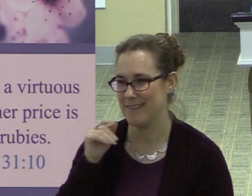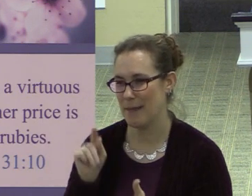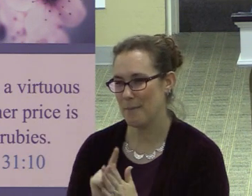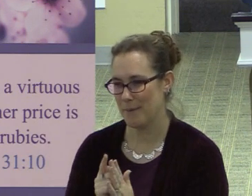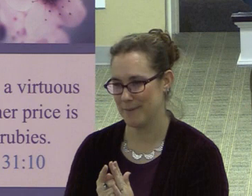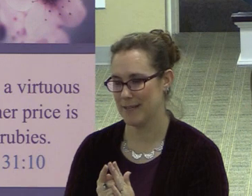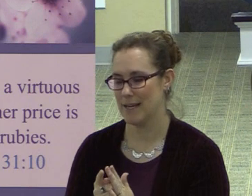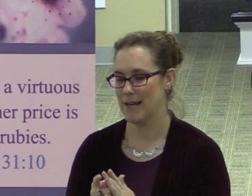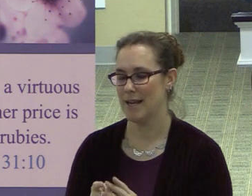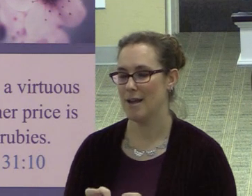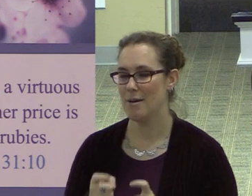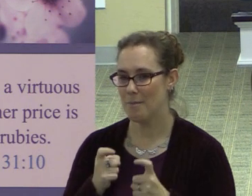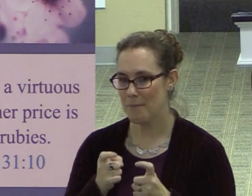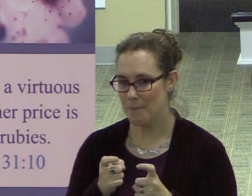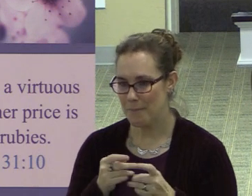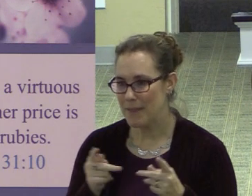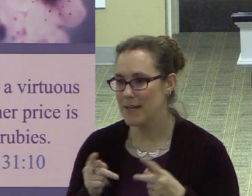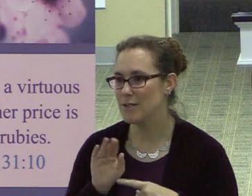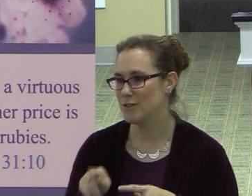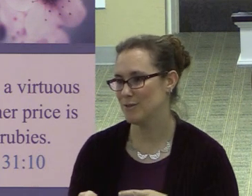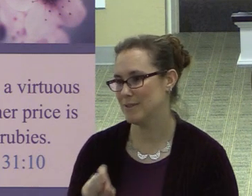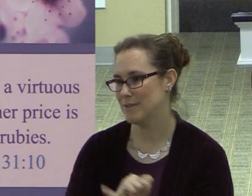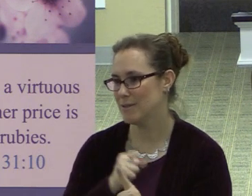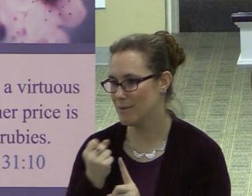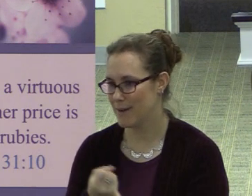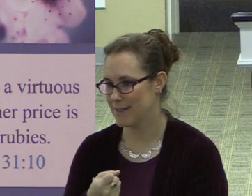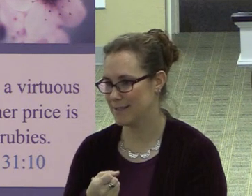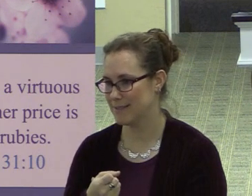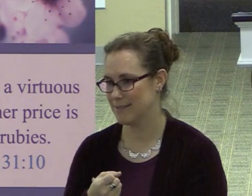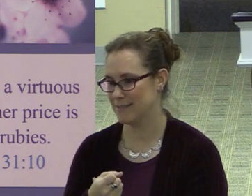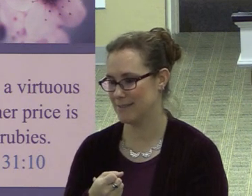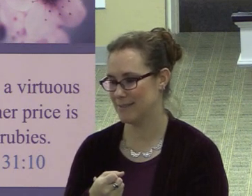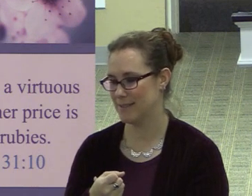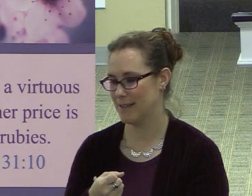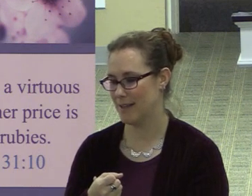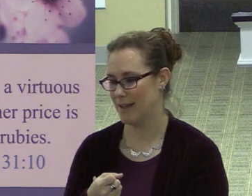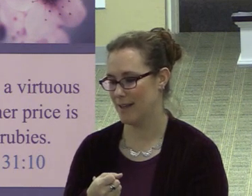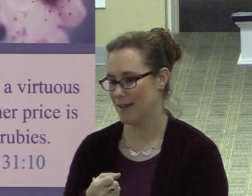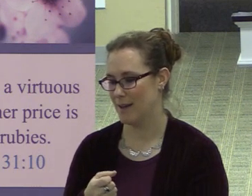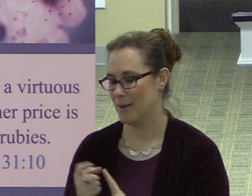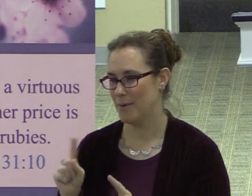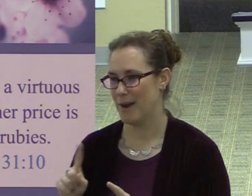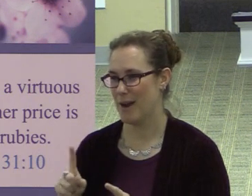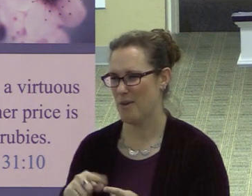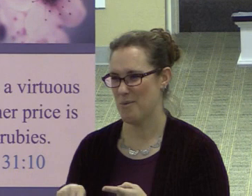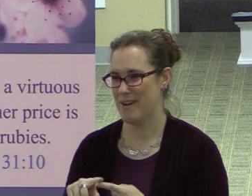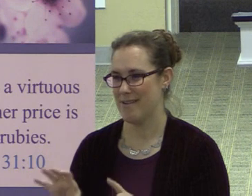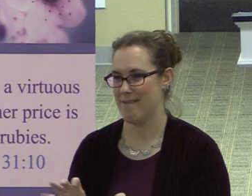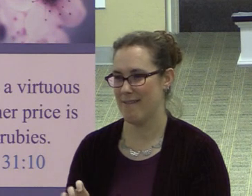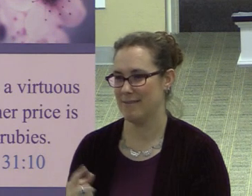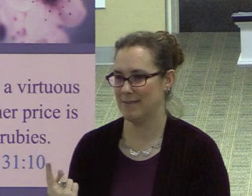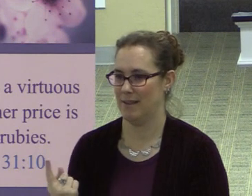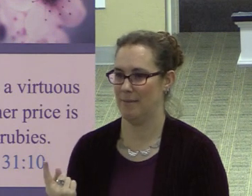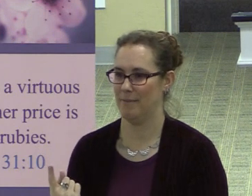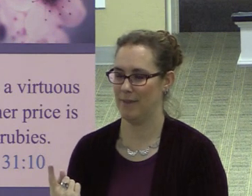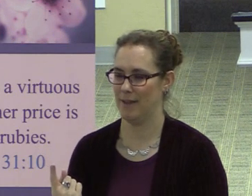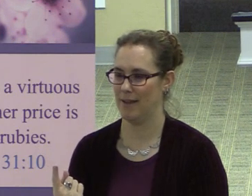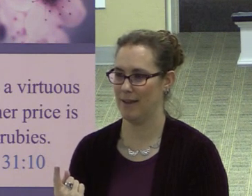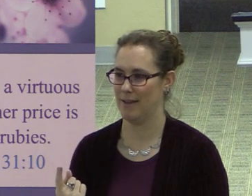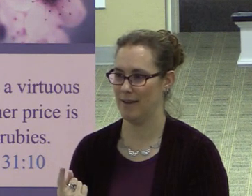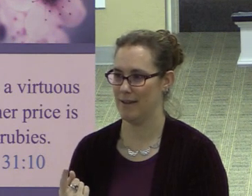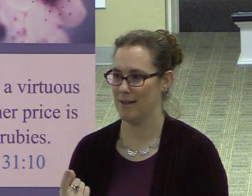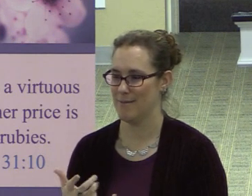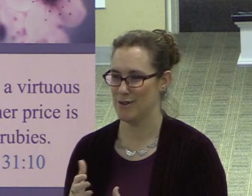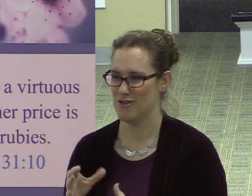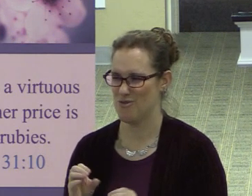in situations in Belzaphon where when he does do something, because there